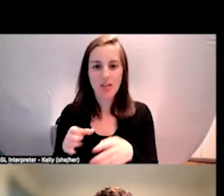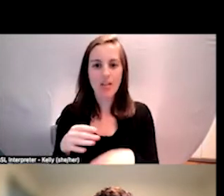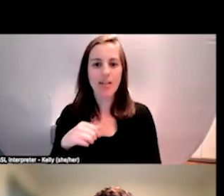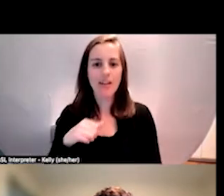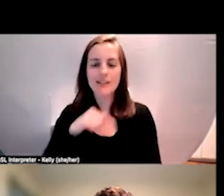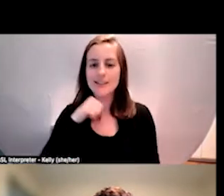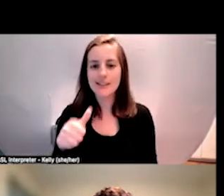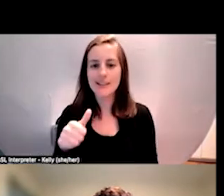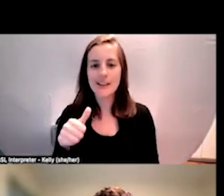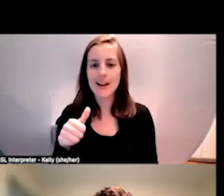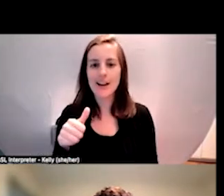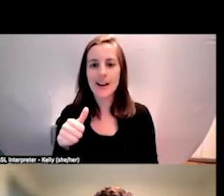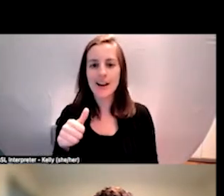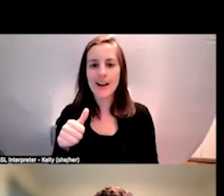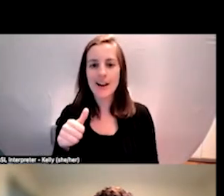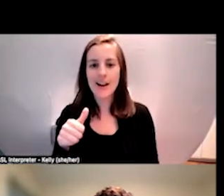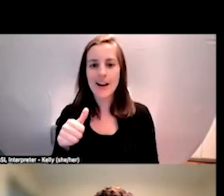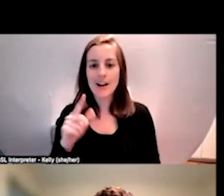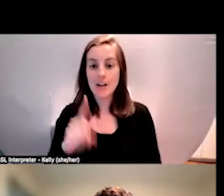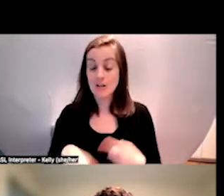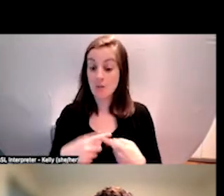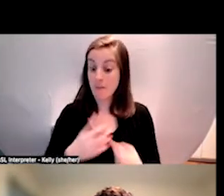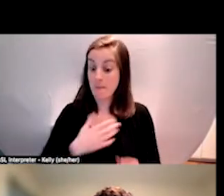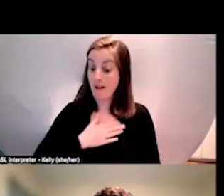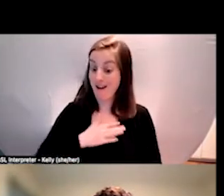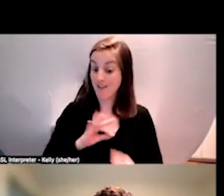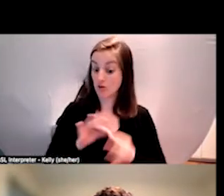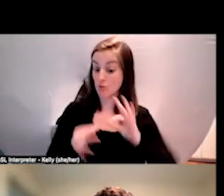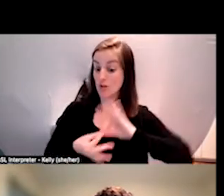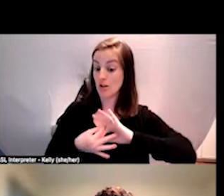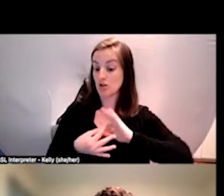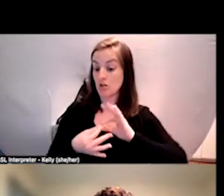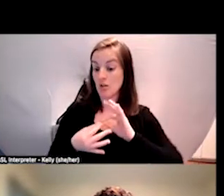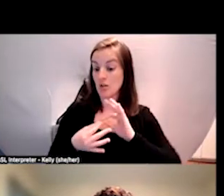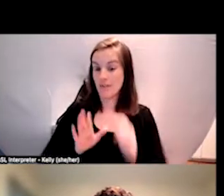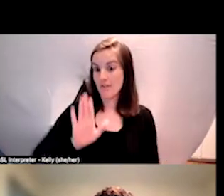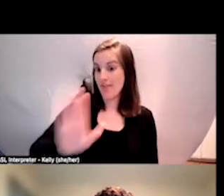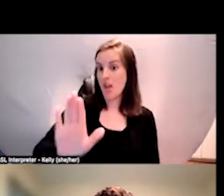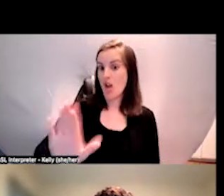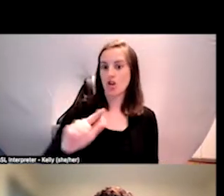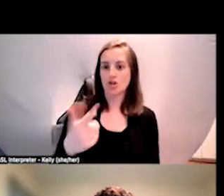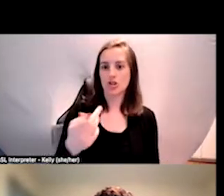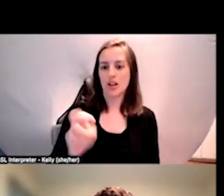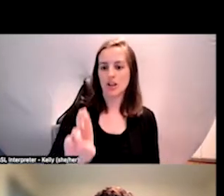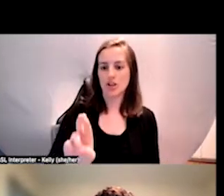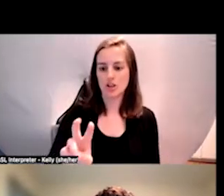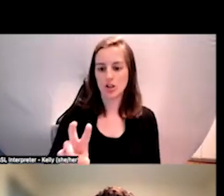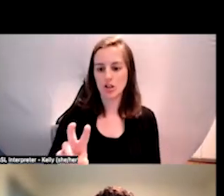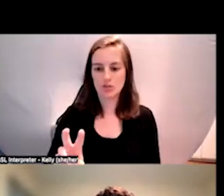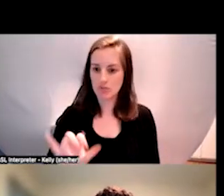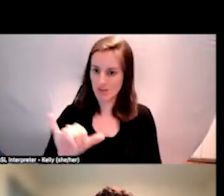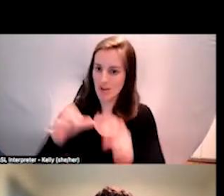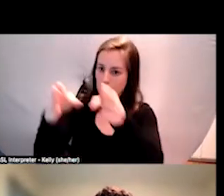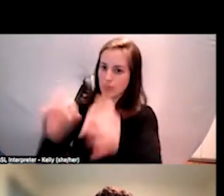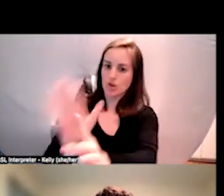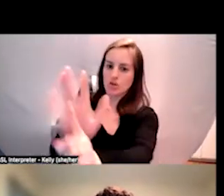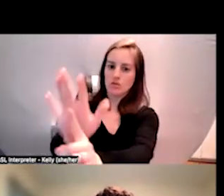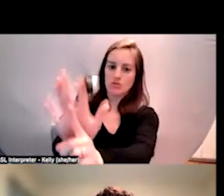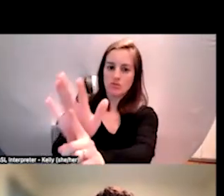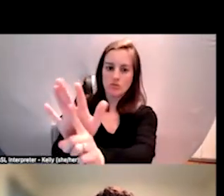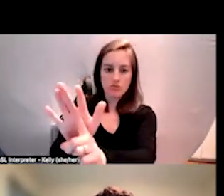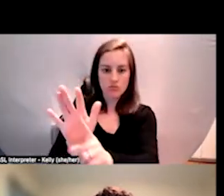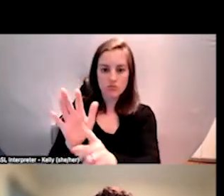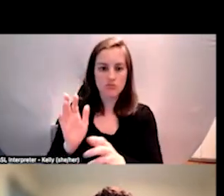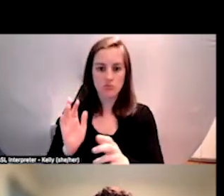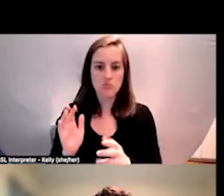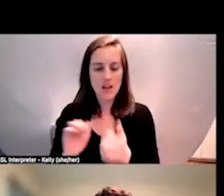with my interpretation of their gender as they describe it, with